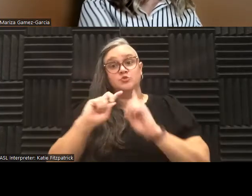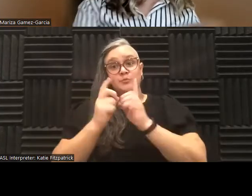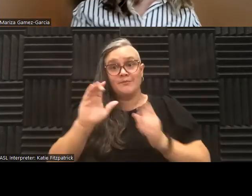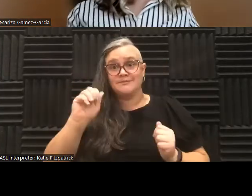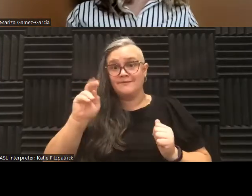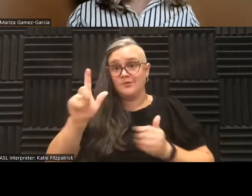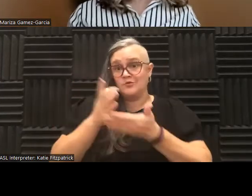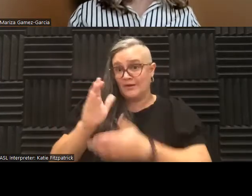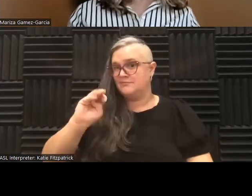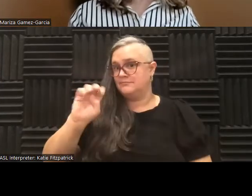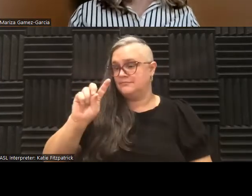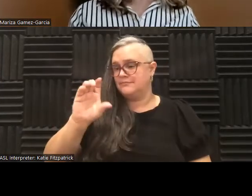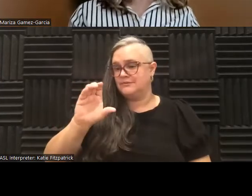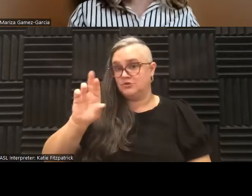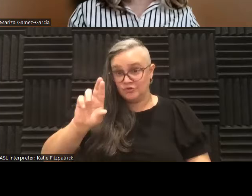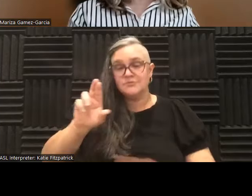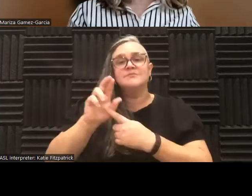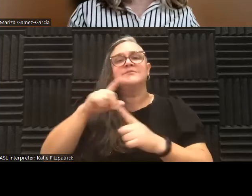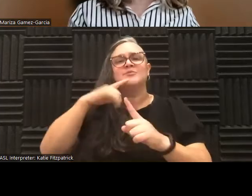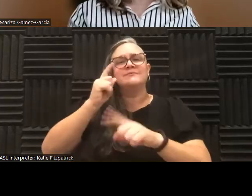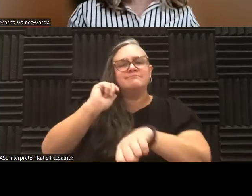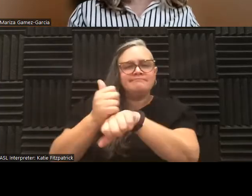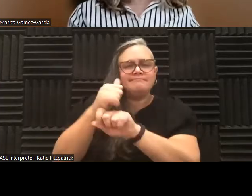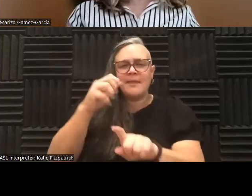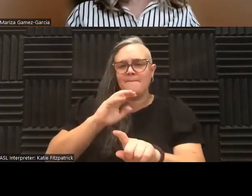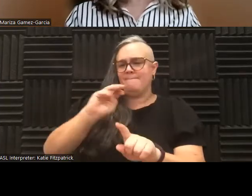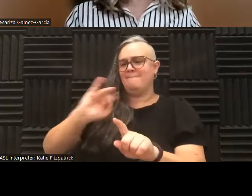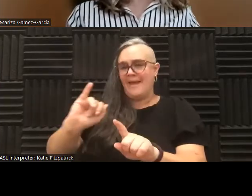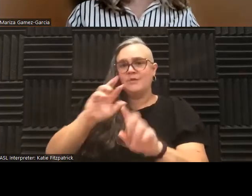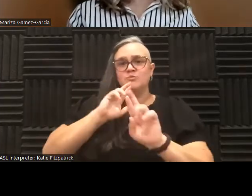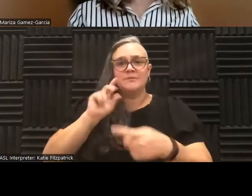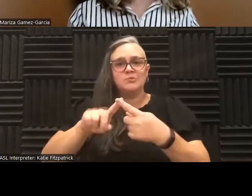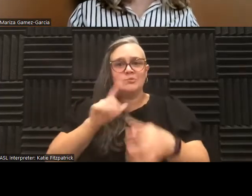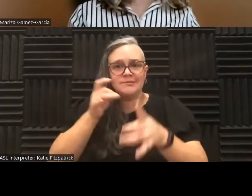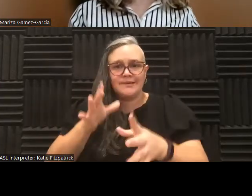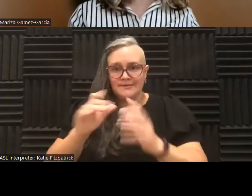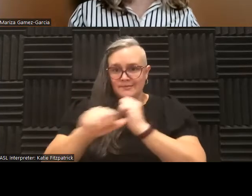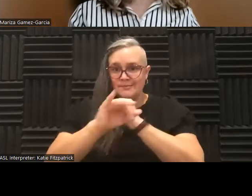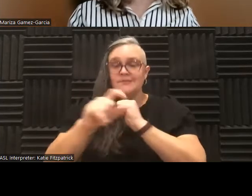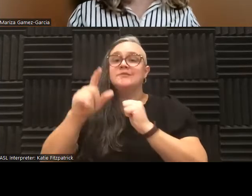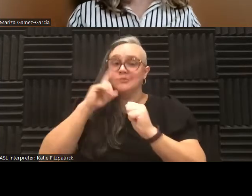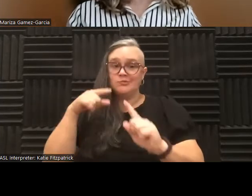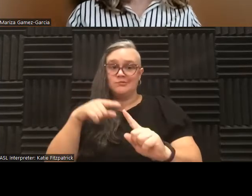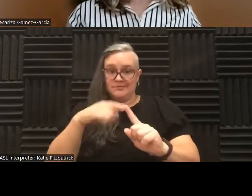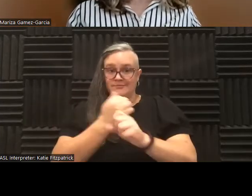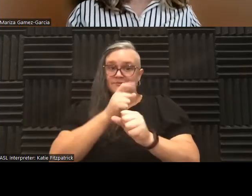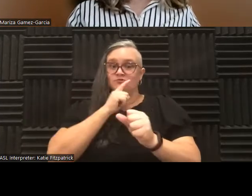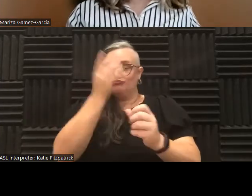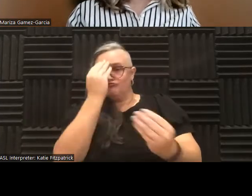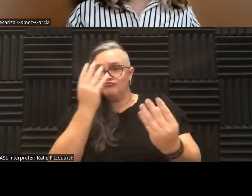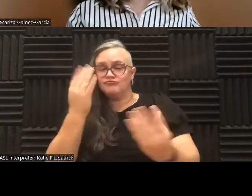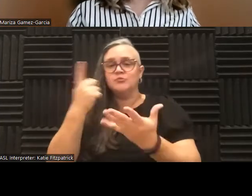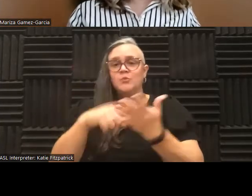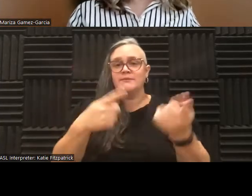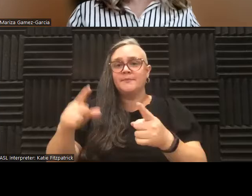Hate Crimes have launched the My Response to Hate campaign to inform Michiganders of hate crimes and bias incidents occurring in Michigan.